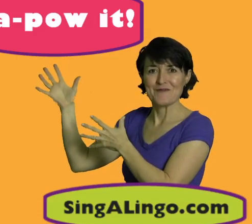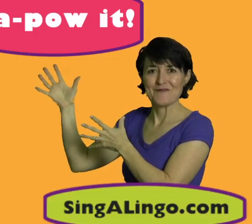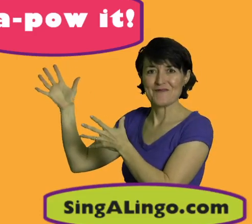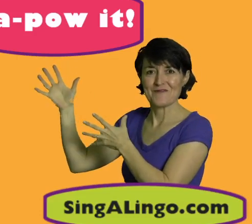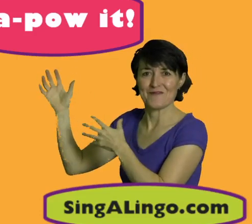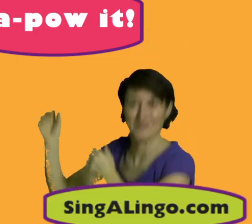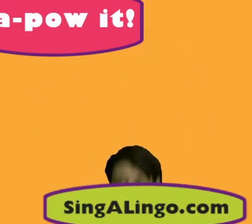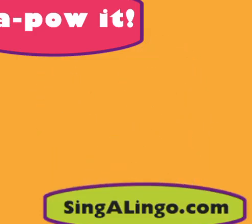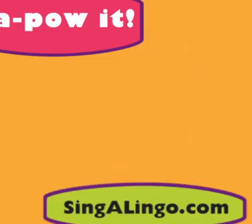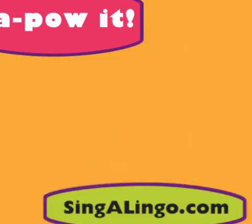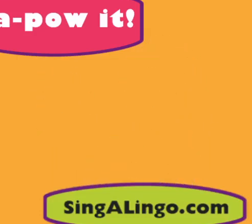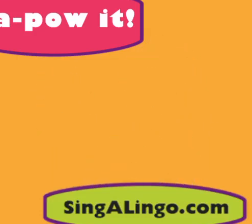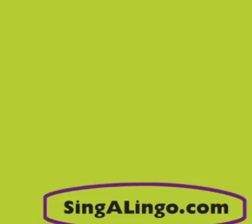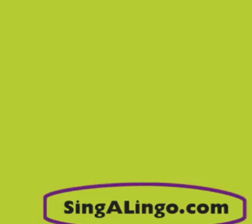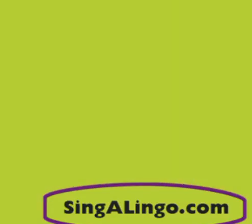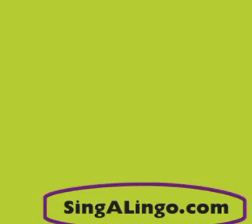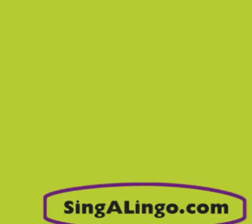engaged.